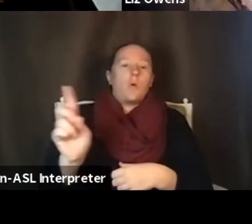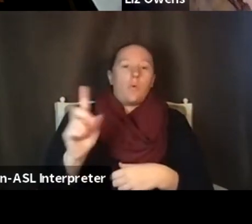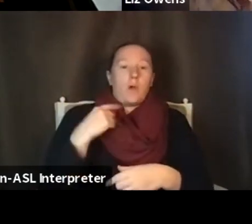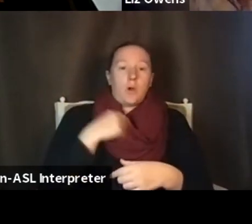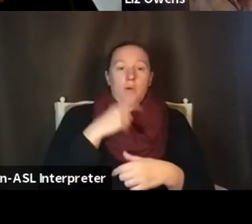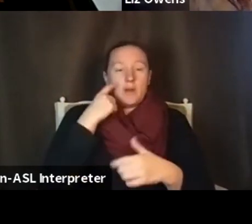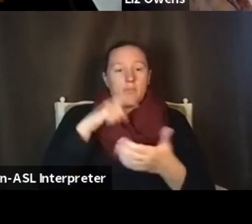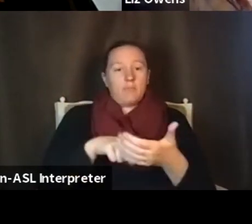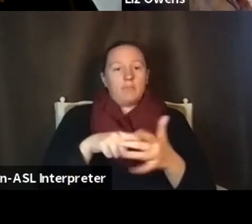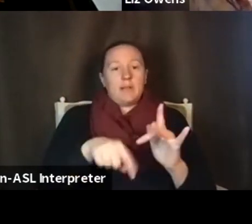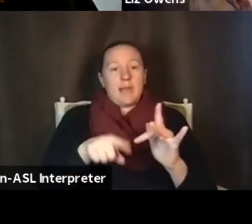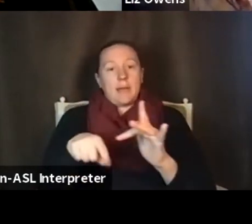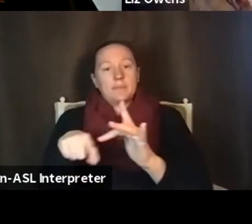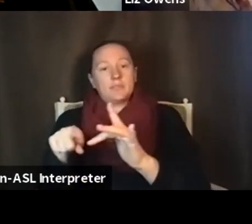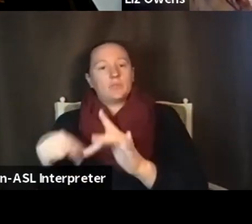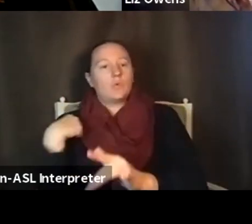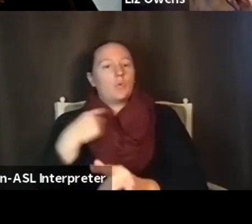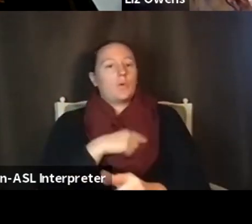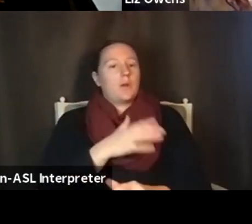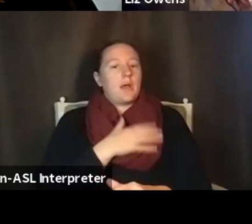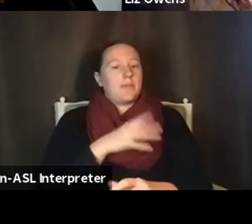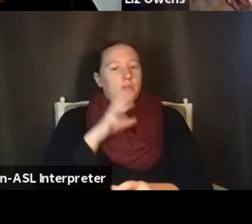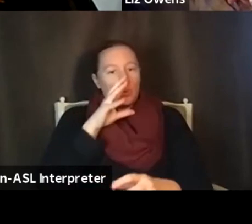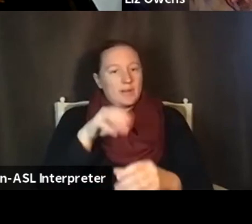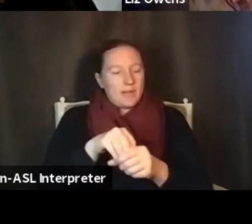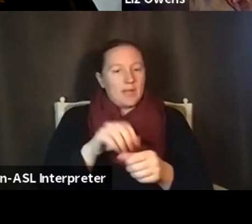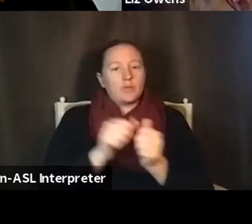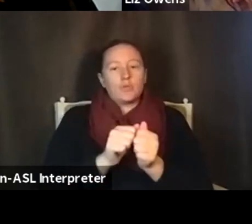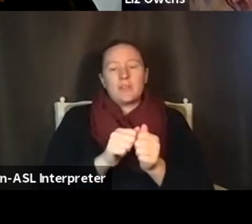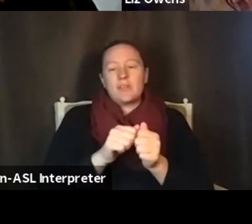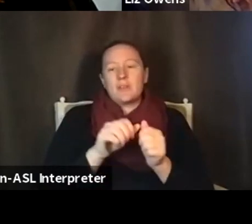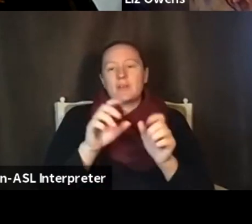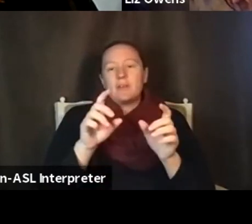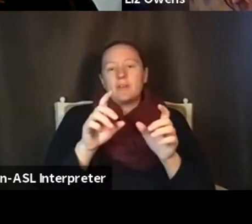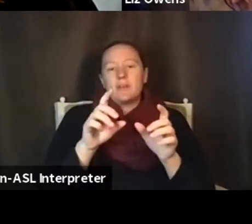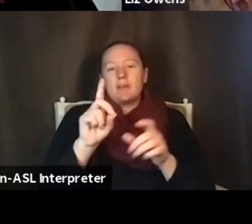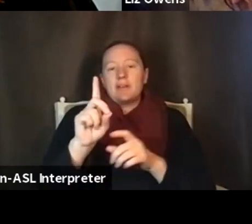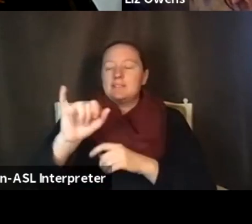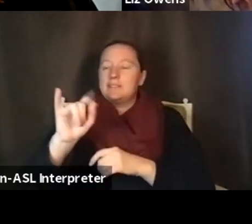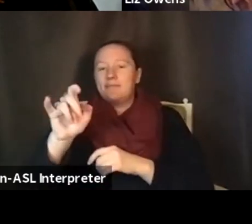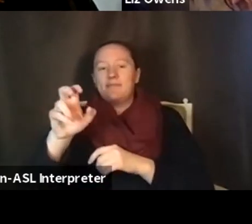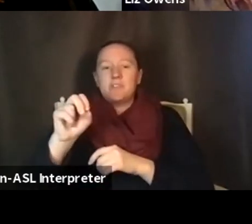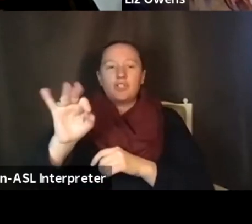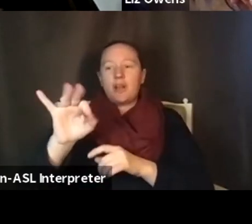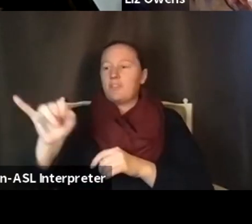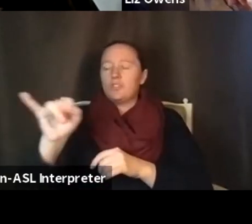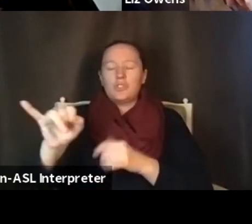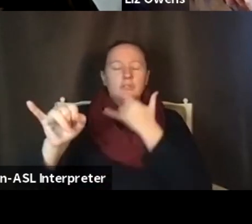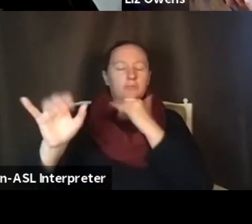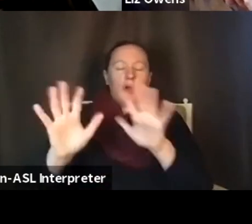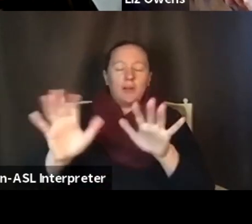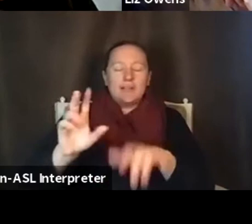terms of that, we're happy to engage and partner with Division of Insurance on this, or Division of Housing, sorry.